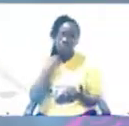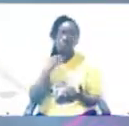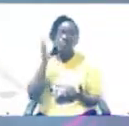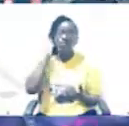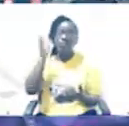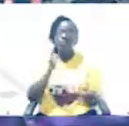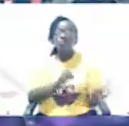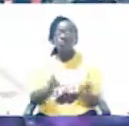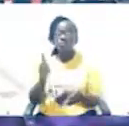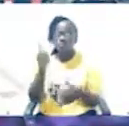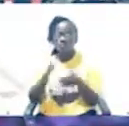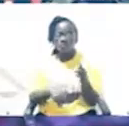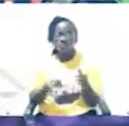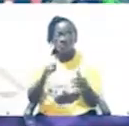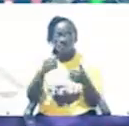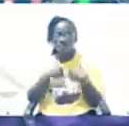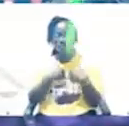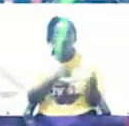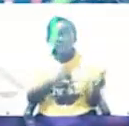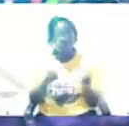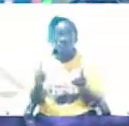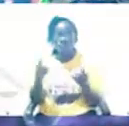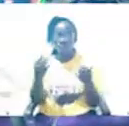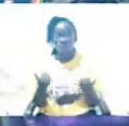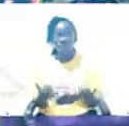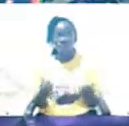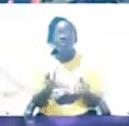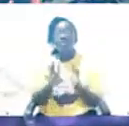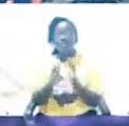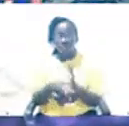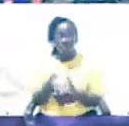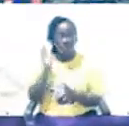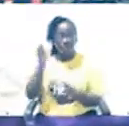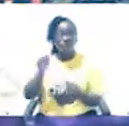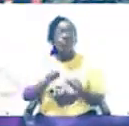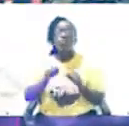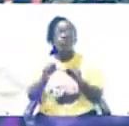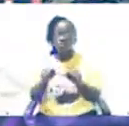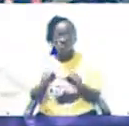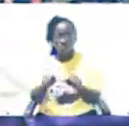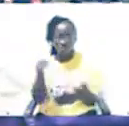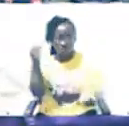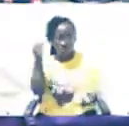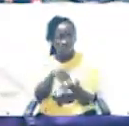do now. Then I will come back again.